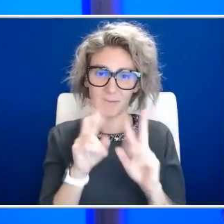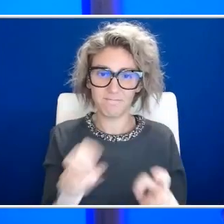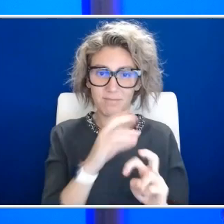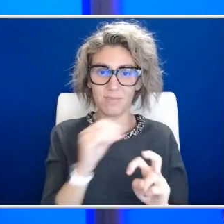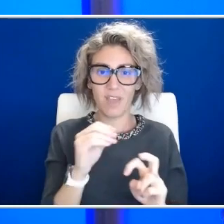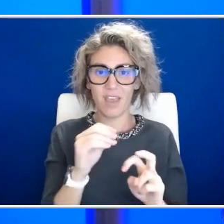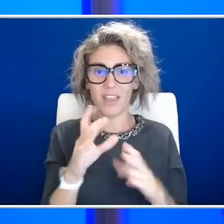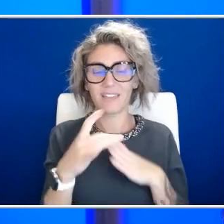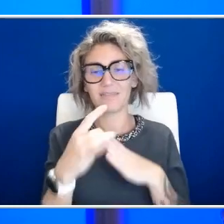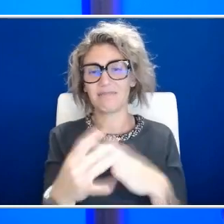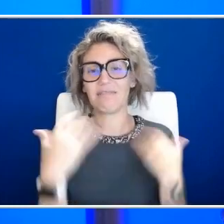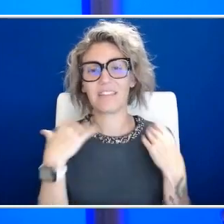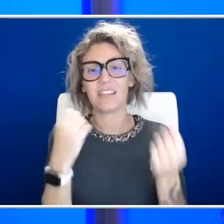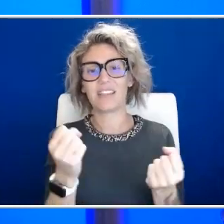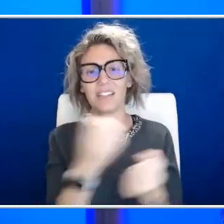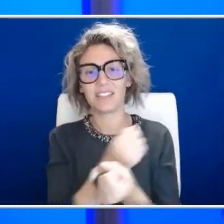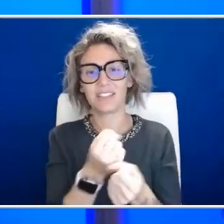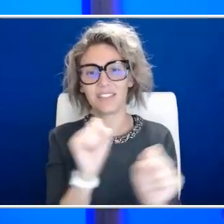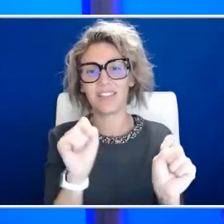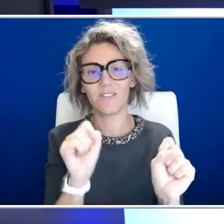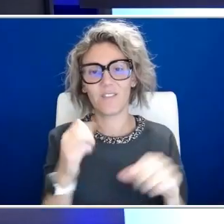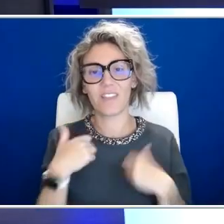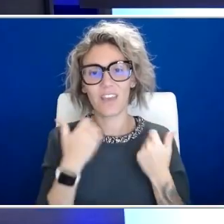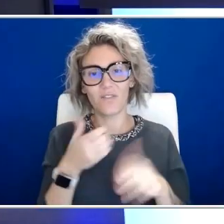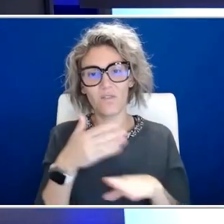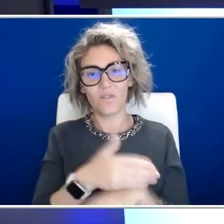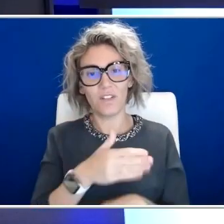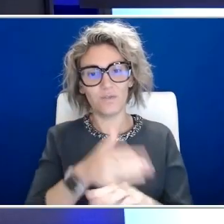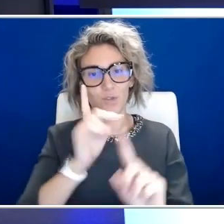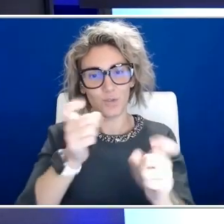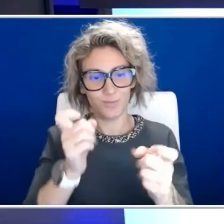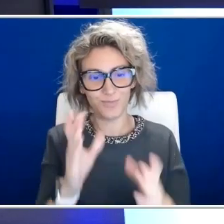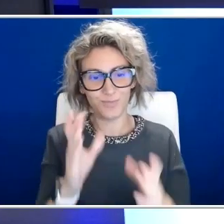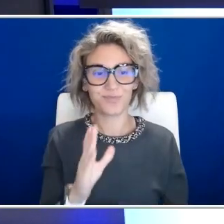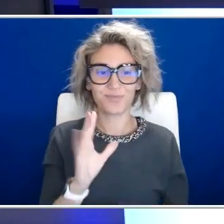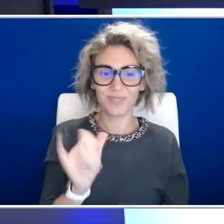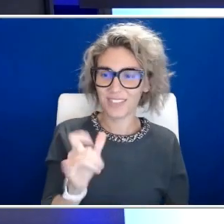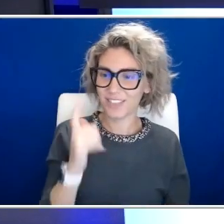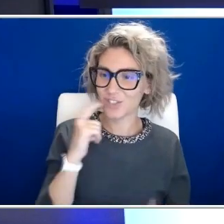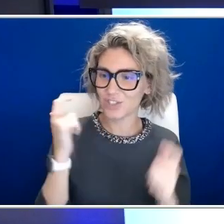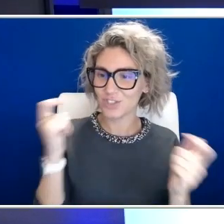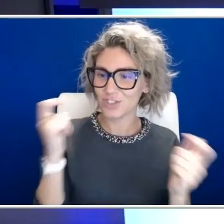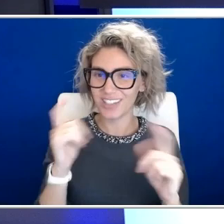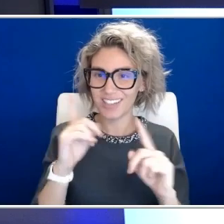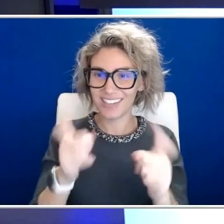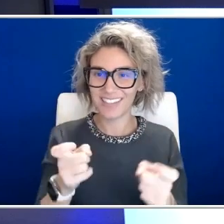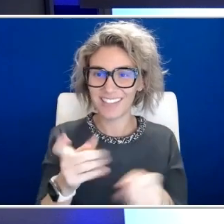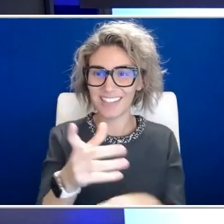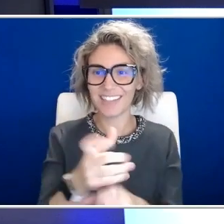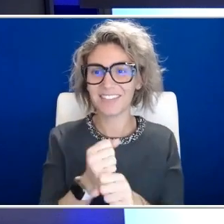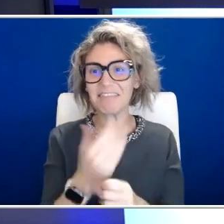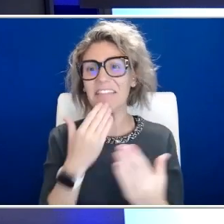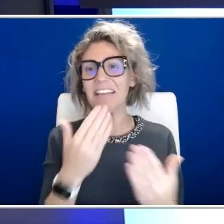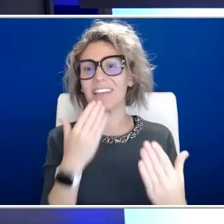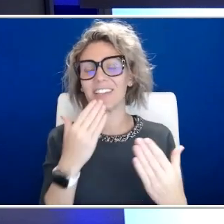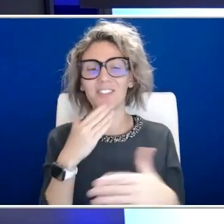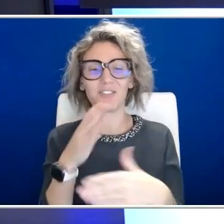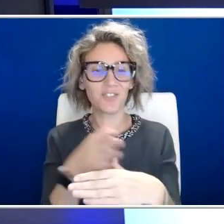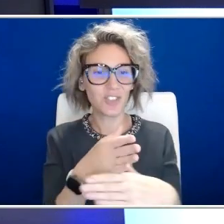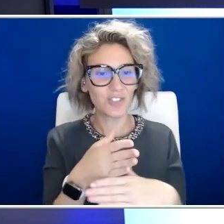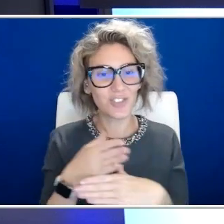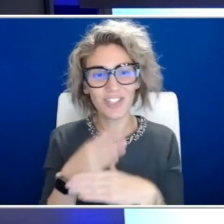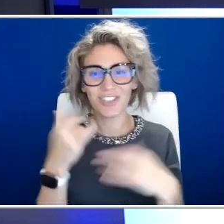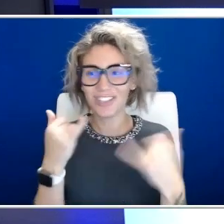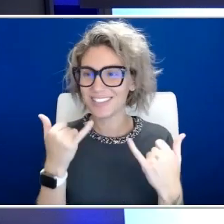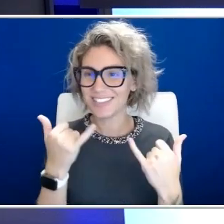very healthy and safe life even after donating. Yeah. So that's a big gift to give, but very worthy. Thank you, Dr. Gupta, for sharing today. Thanks to all